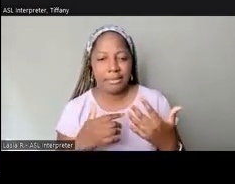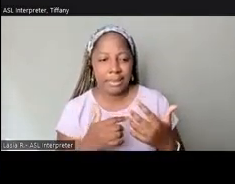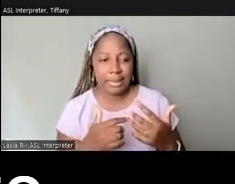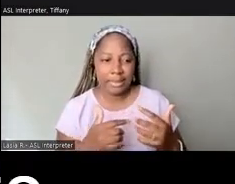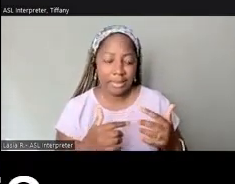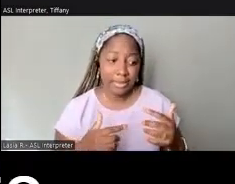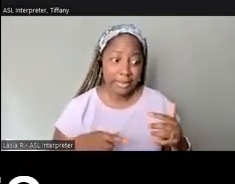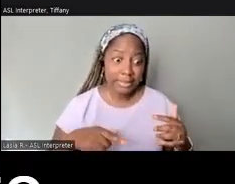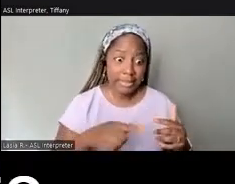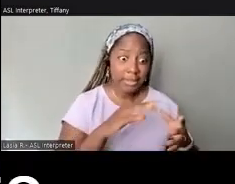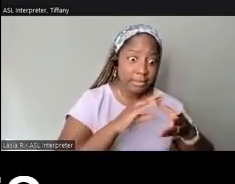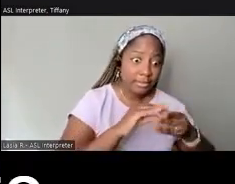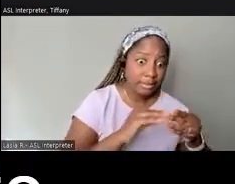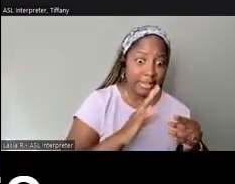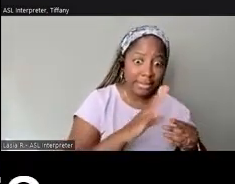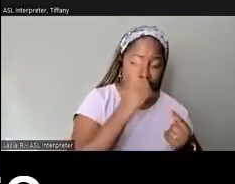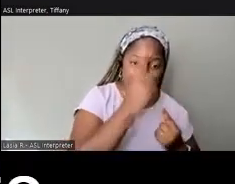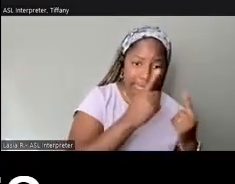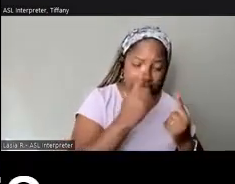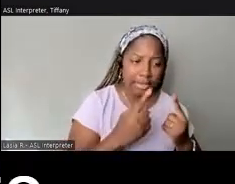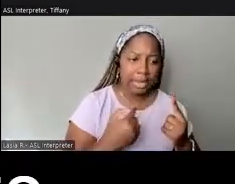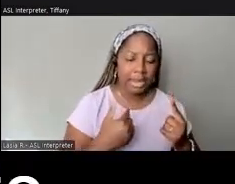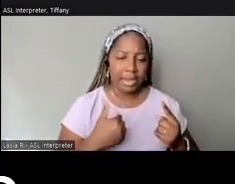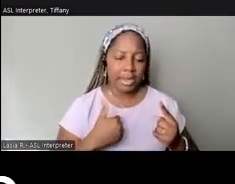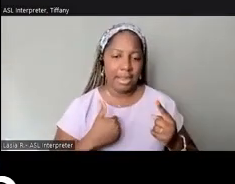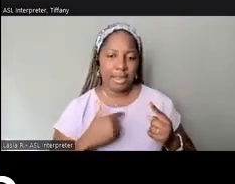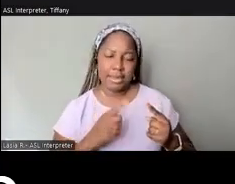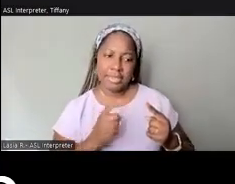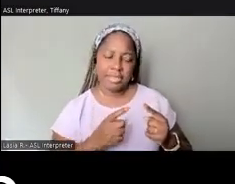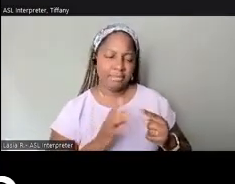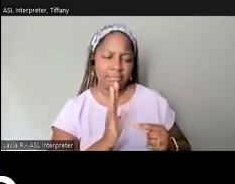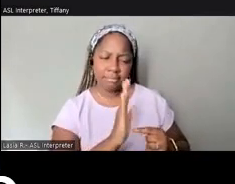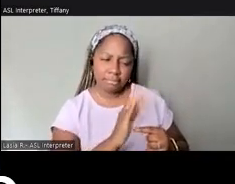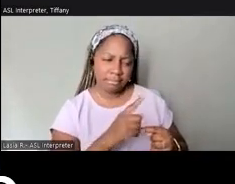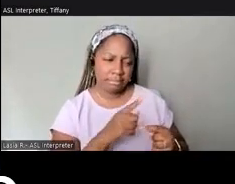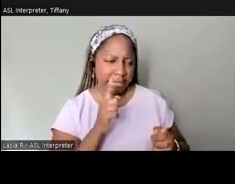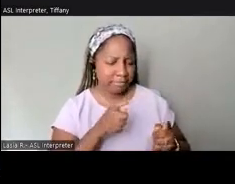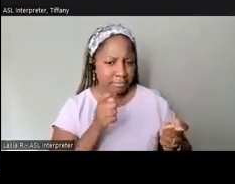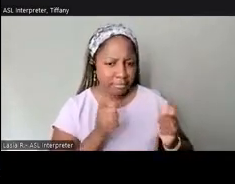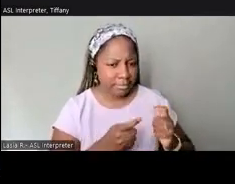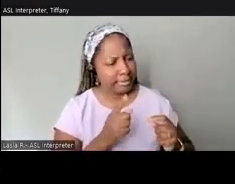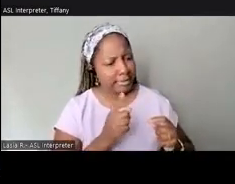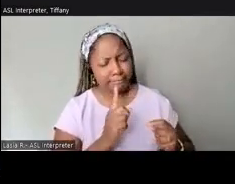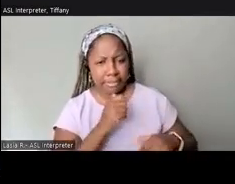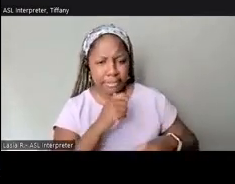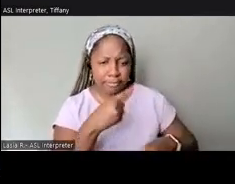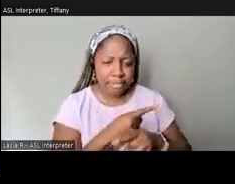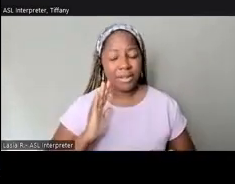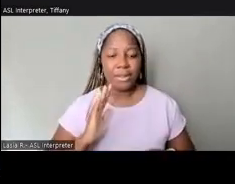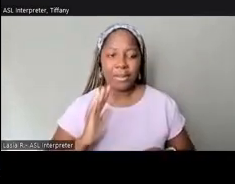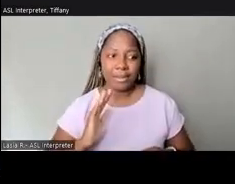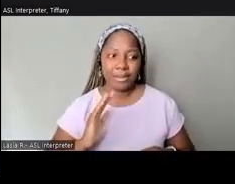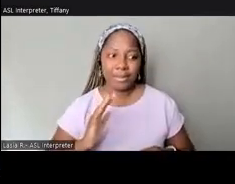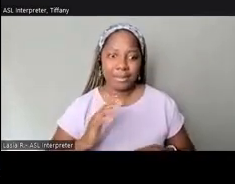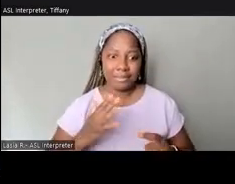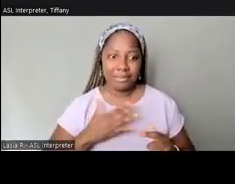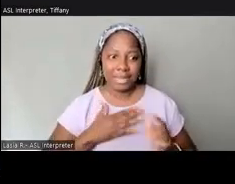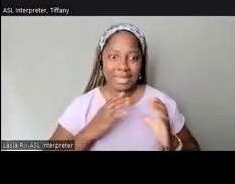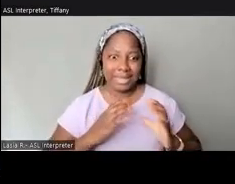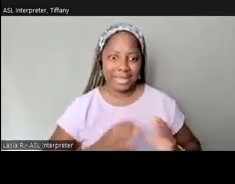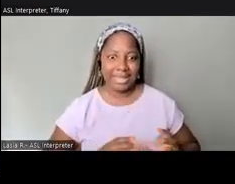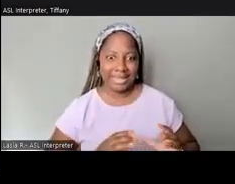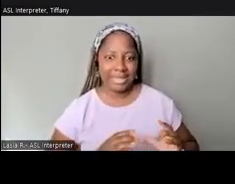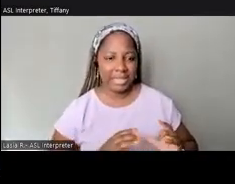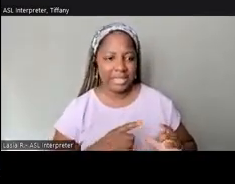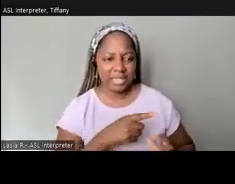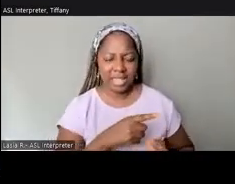accountable. And I have had to fire clients who were unwilling to have the race conversation. That's money that